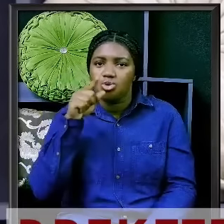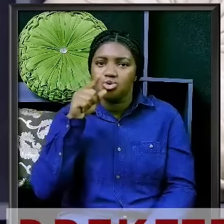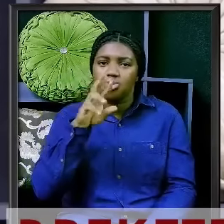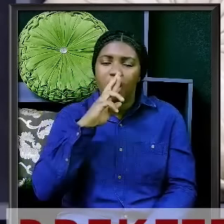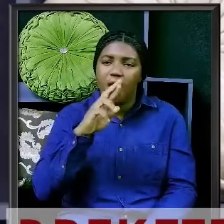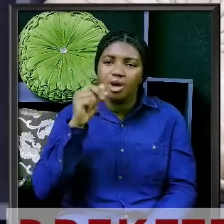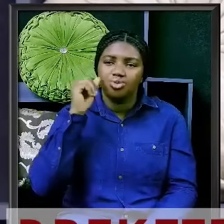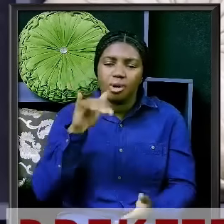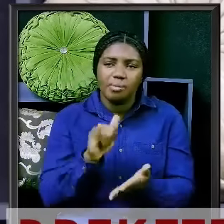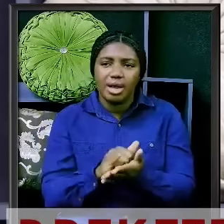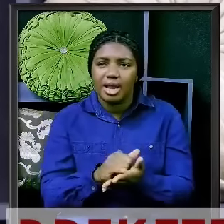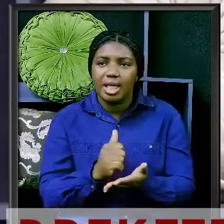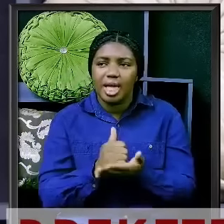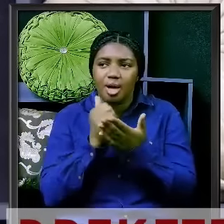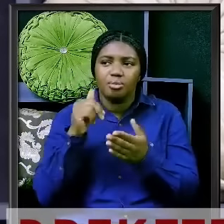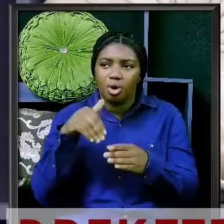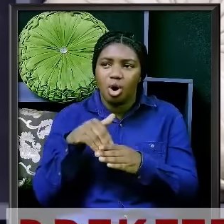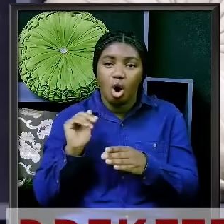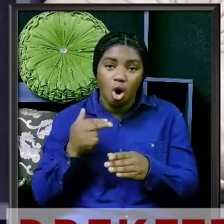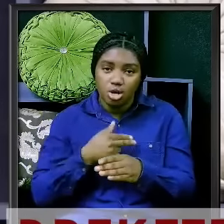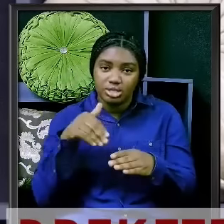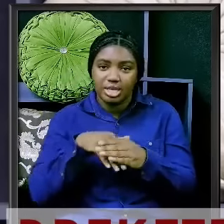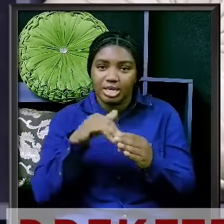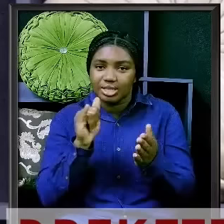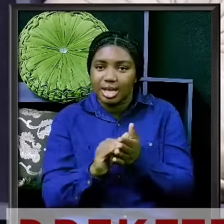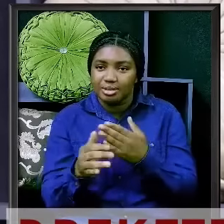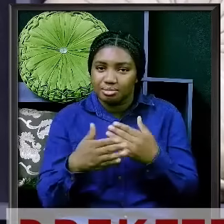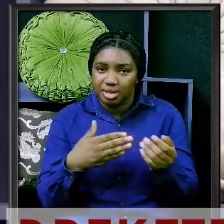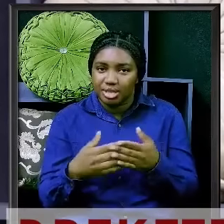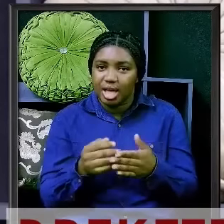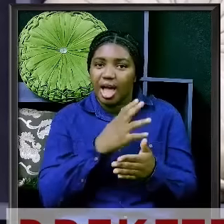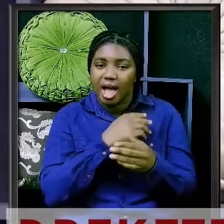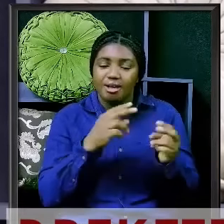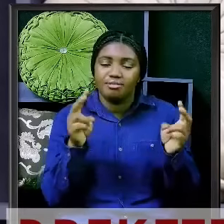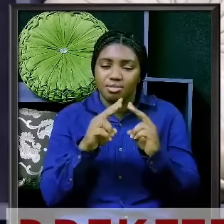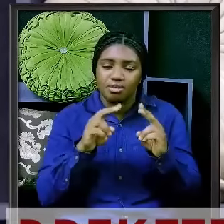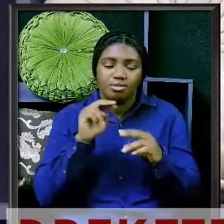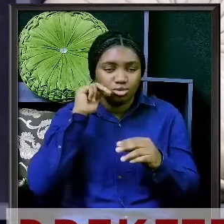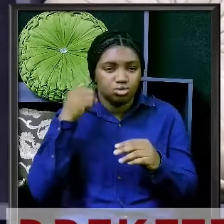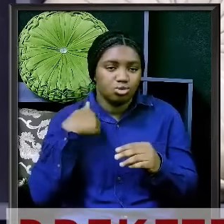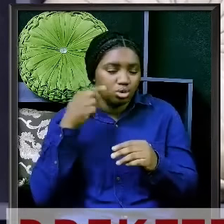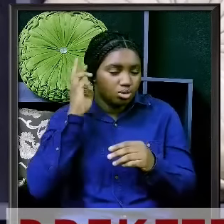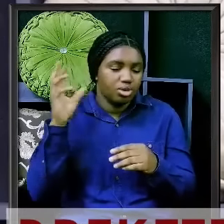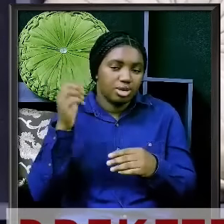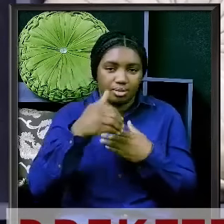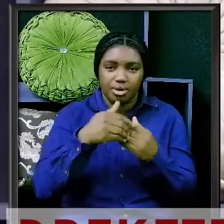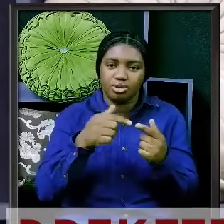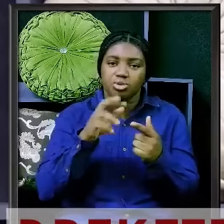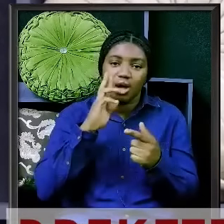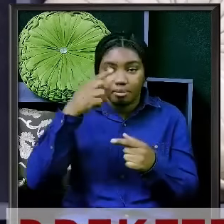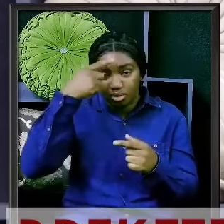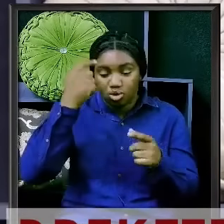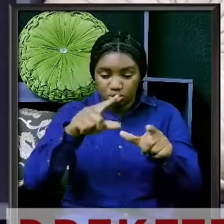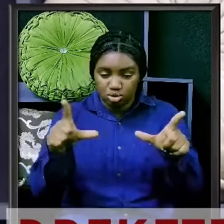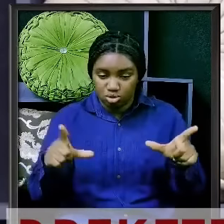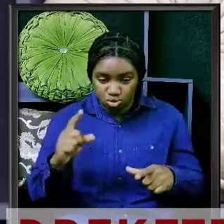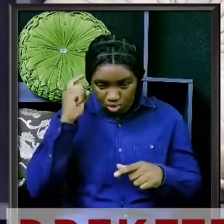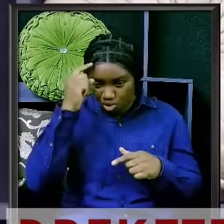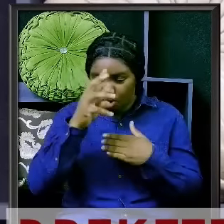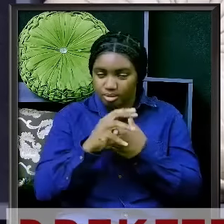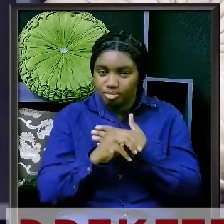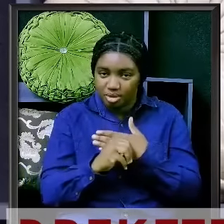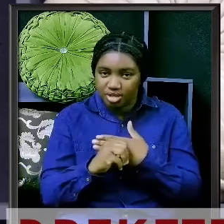help us for that matter. Yes, and very soon we'll get back to her because the local government chairman promised to buy